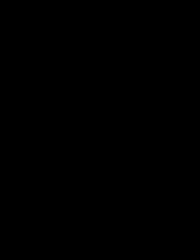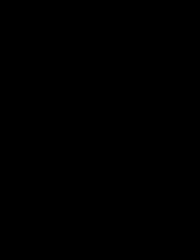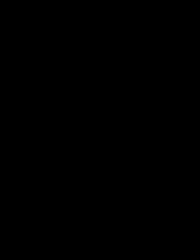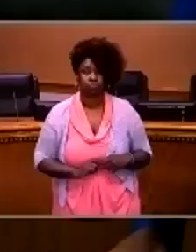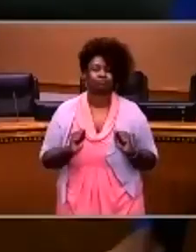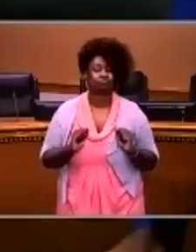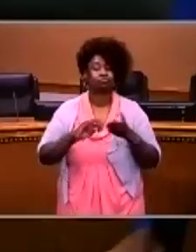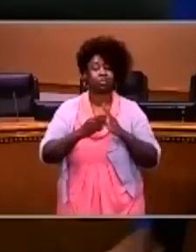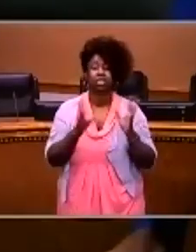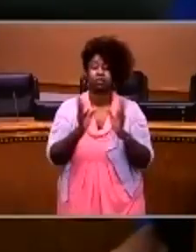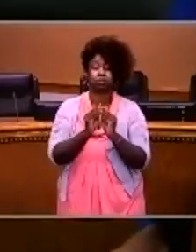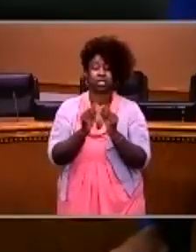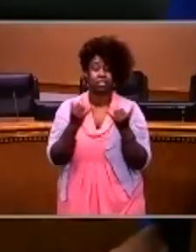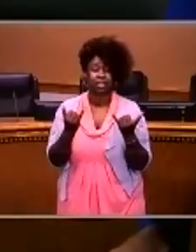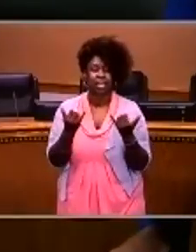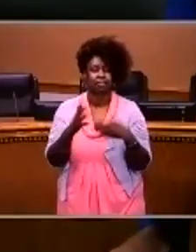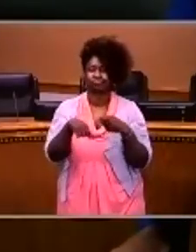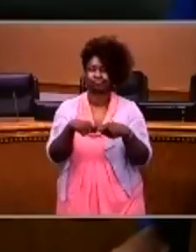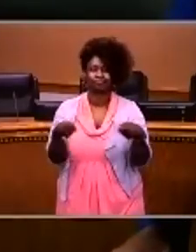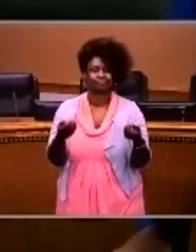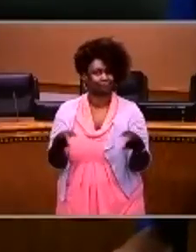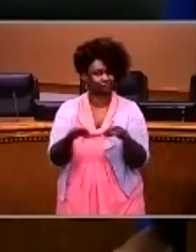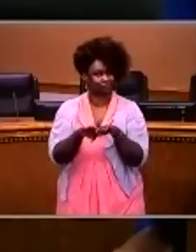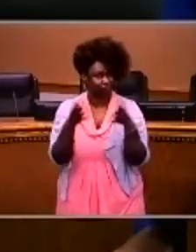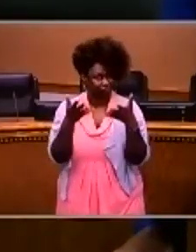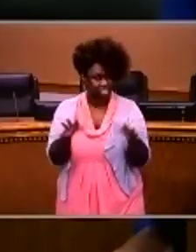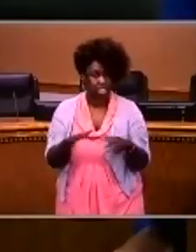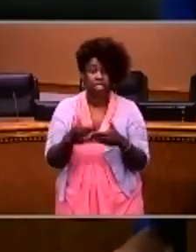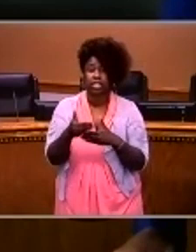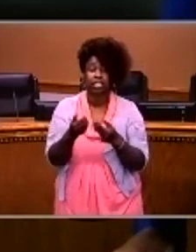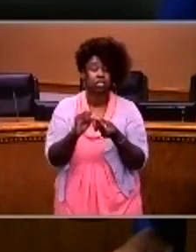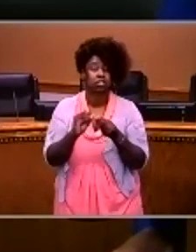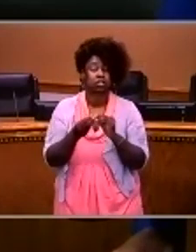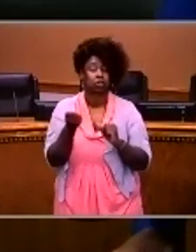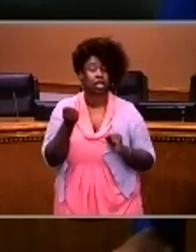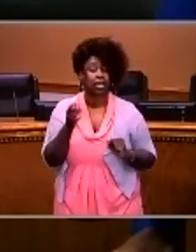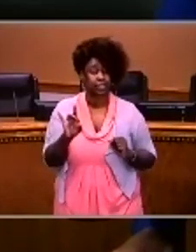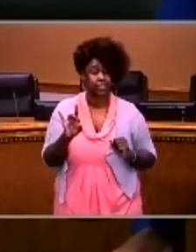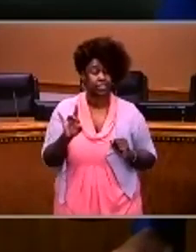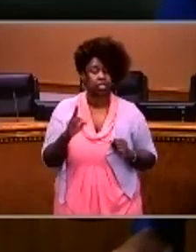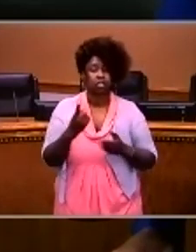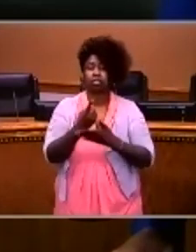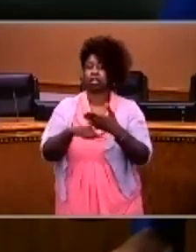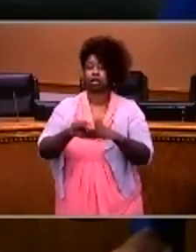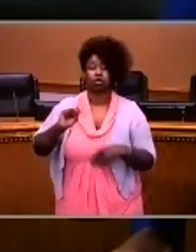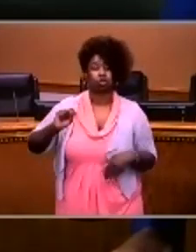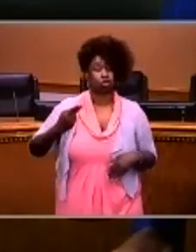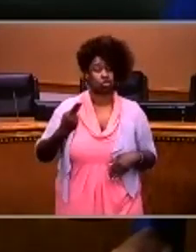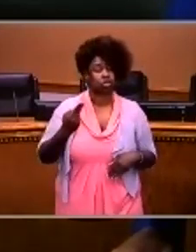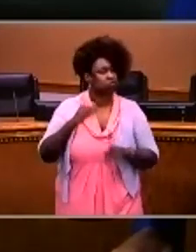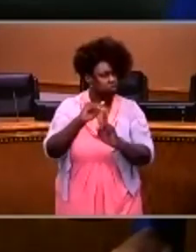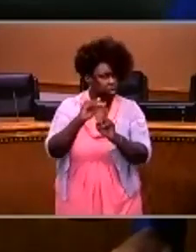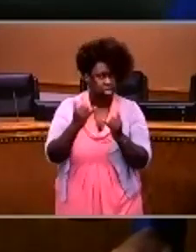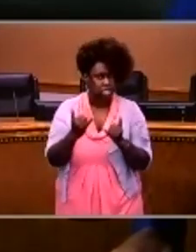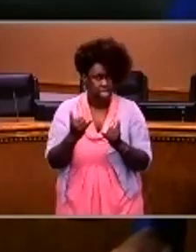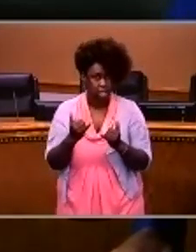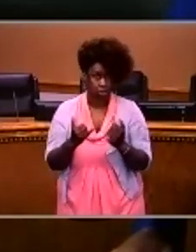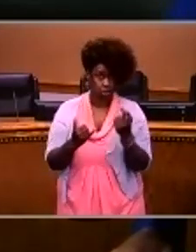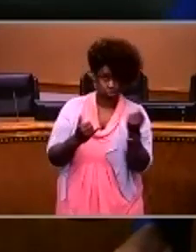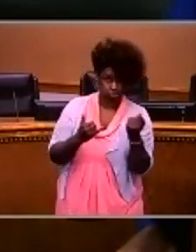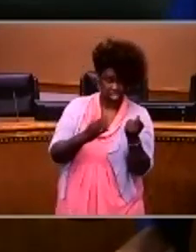that wraps up today's media session. Our next media session, number 18, will be on next Thursday. As a reminder, we are down to one